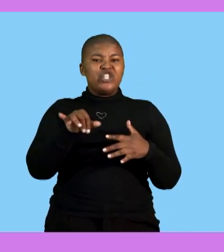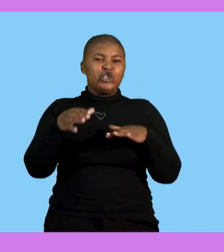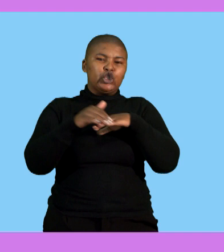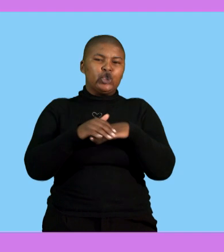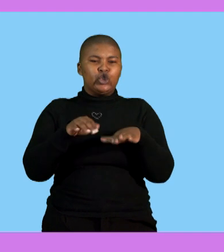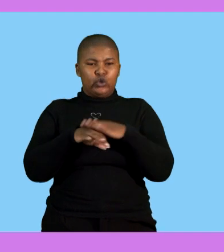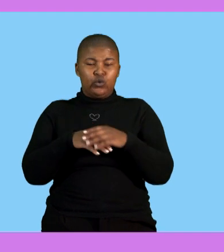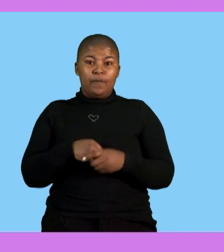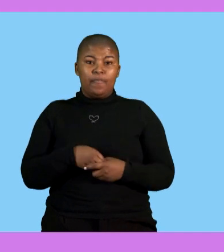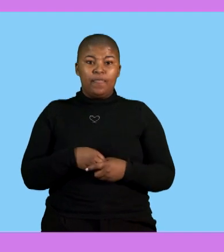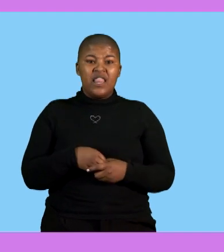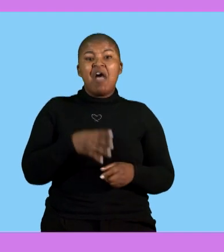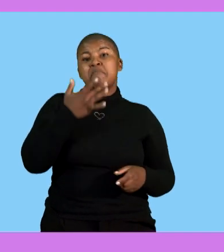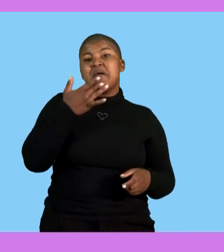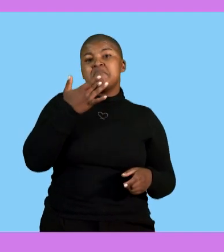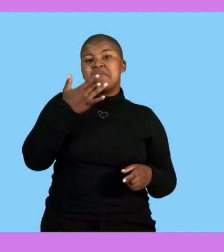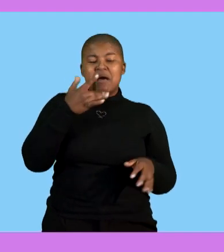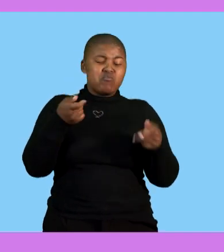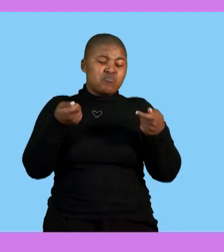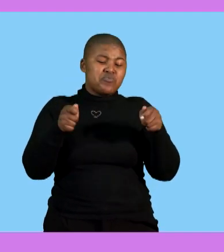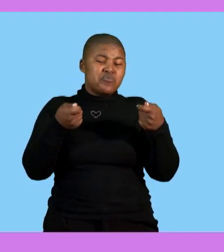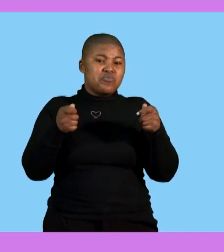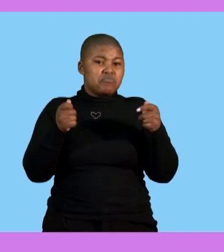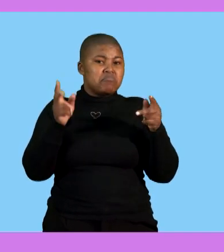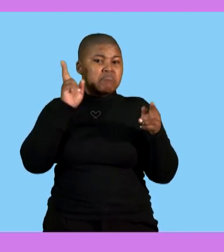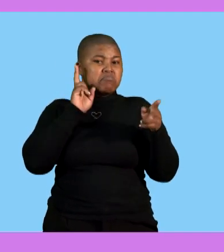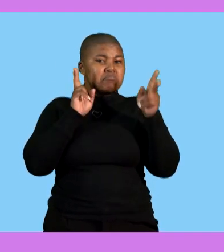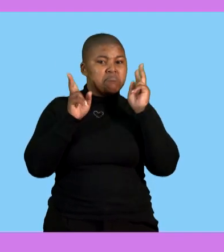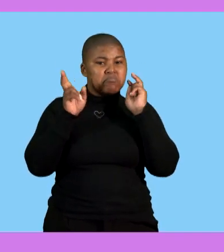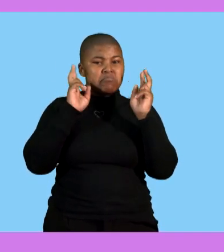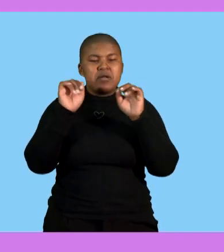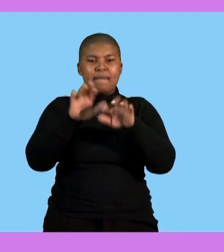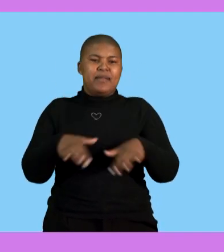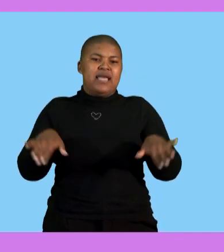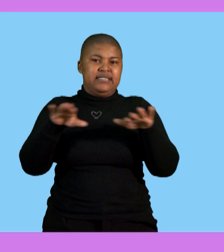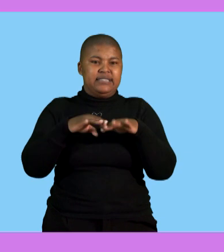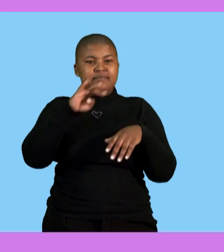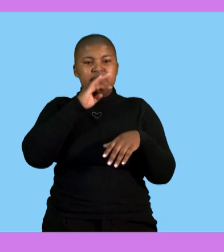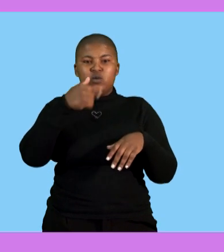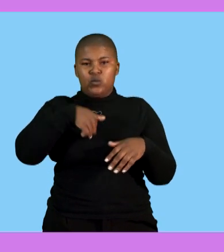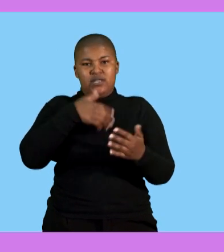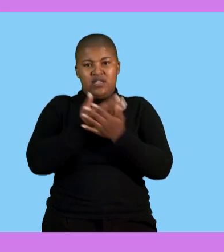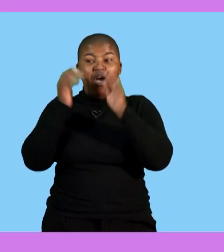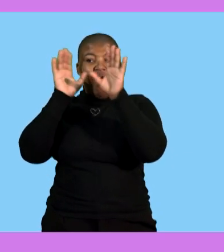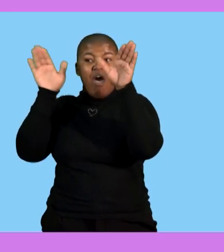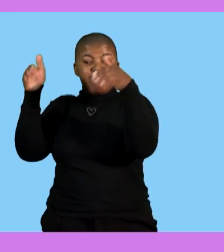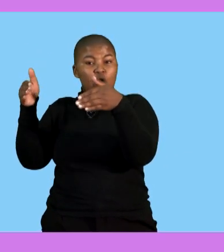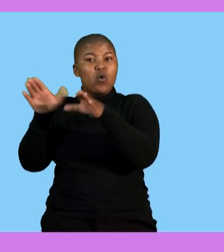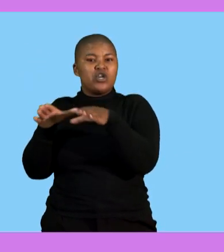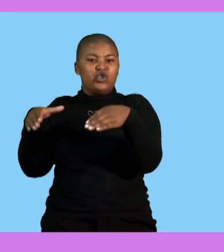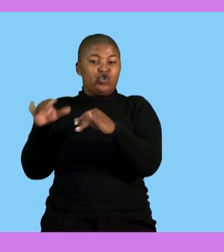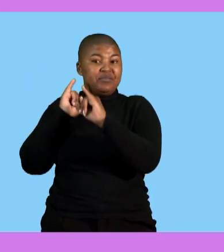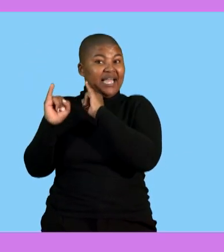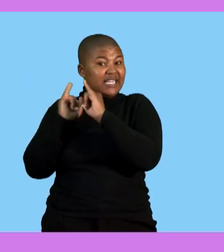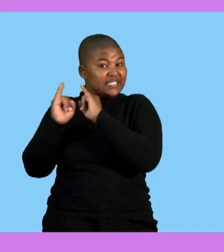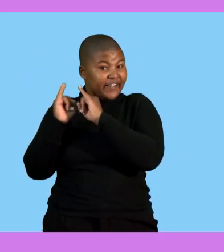the favorite radio station in an area. So we can use data collection instrument. It